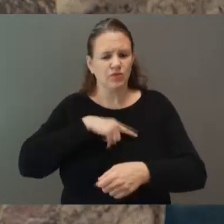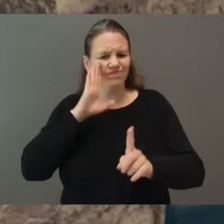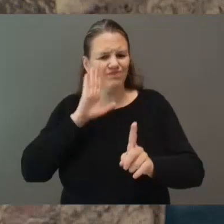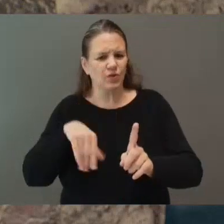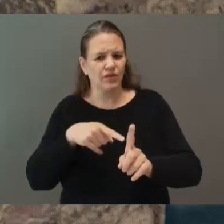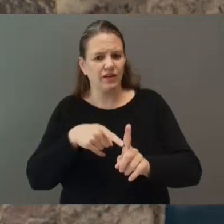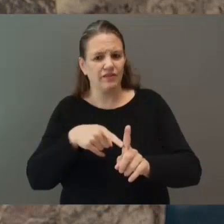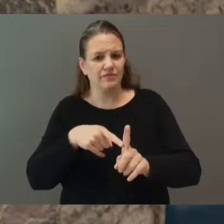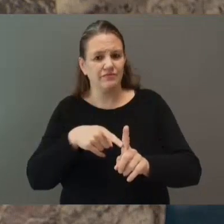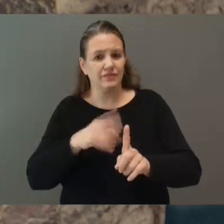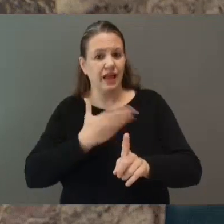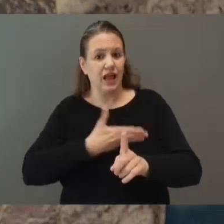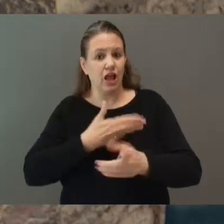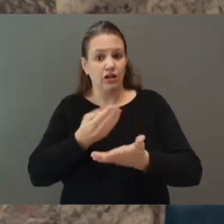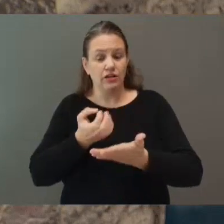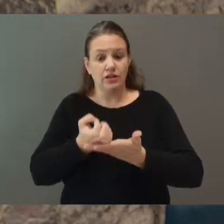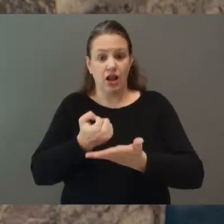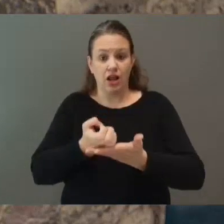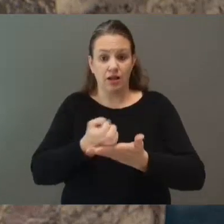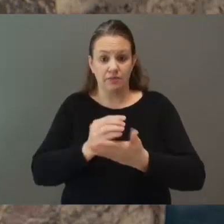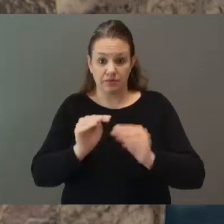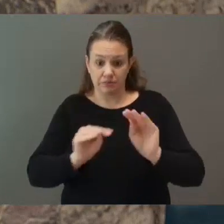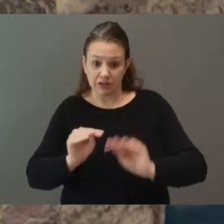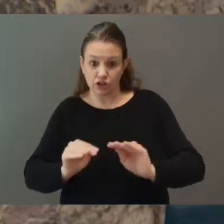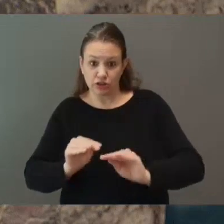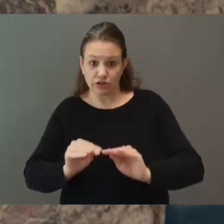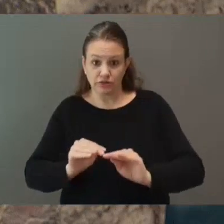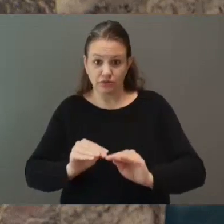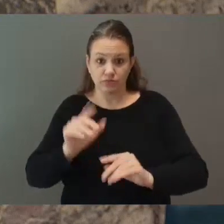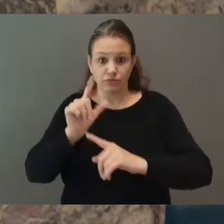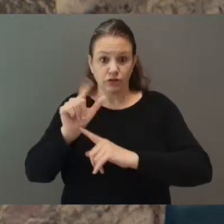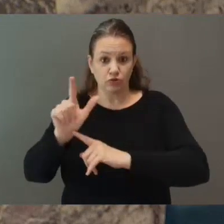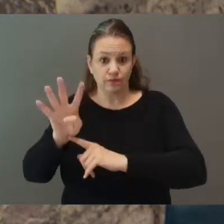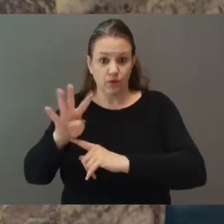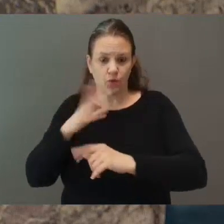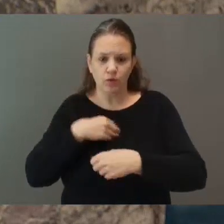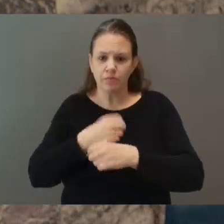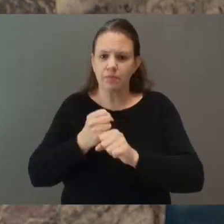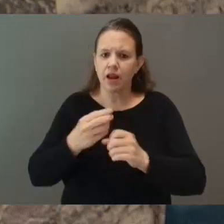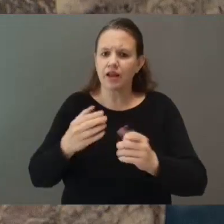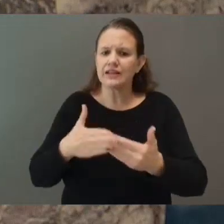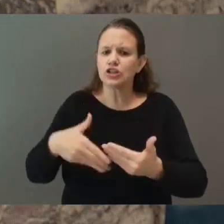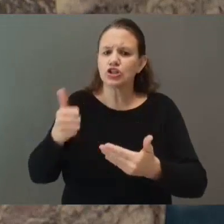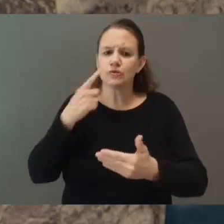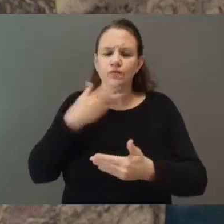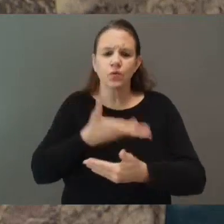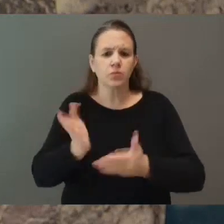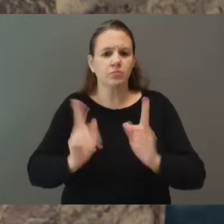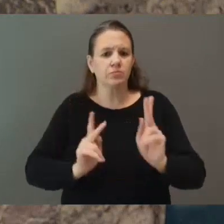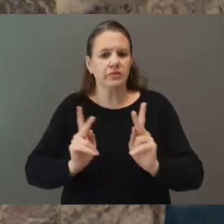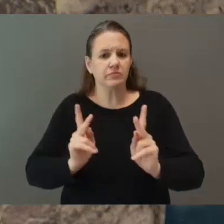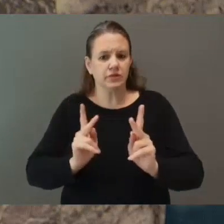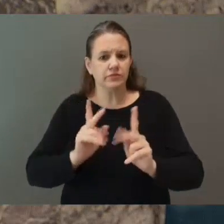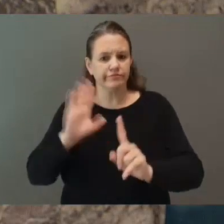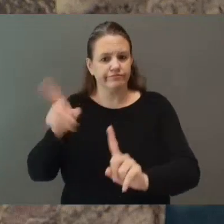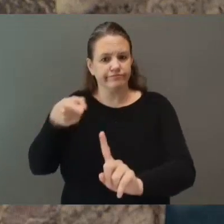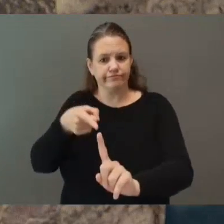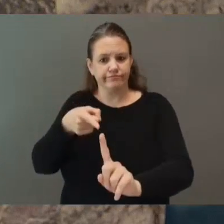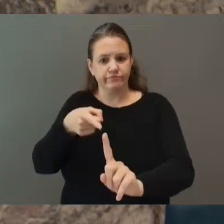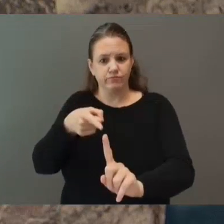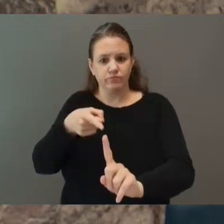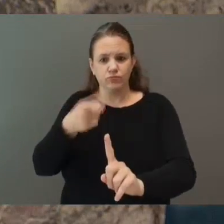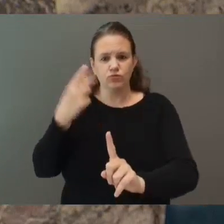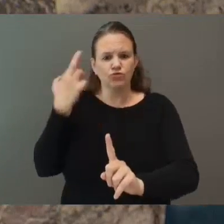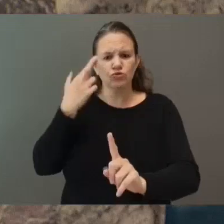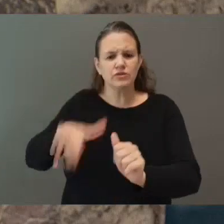affordable for people by taking action at the root causes. You know, we're putting hundreds of dollars, thousands of dollars back into people's pockets